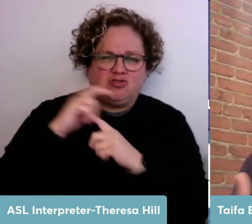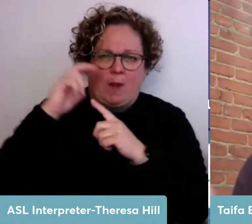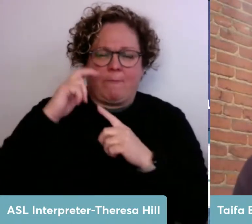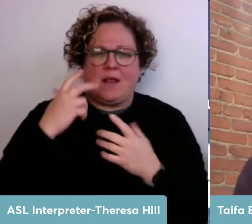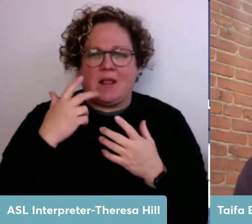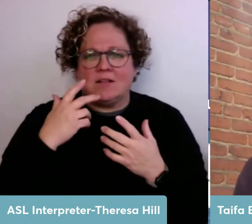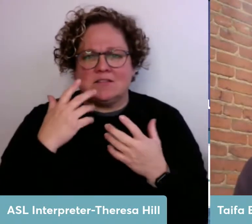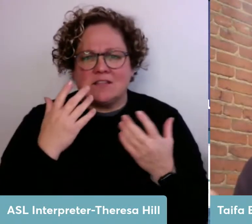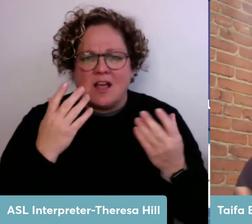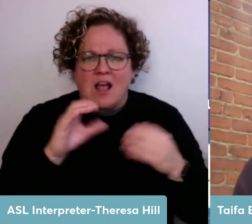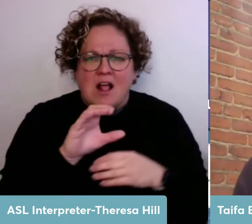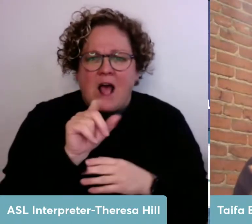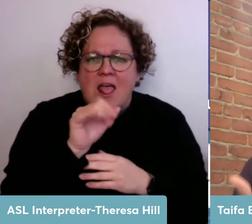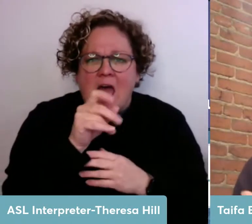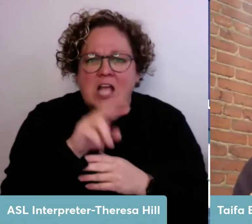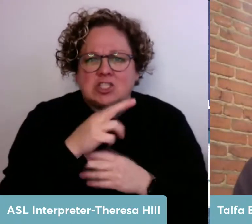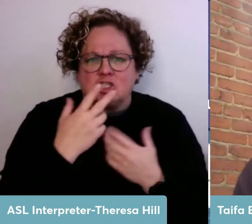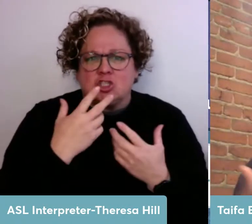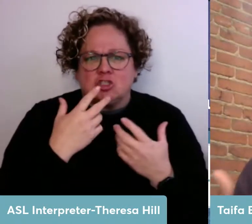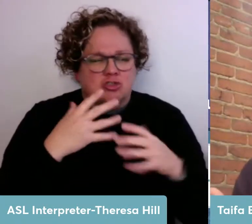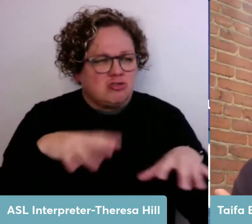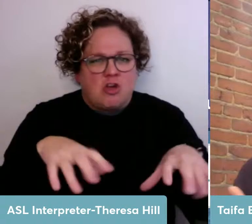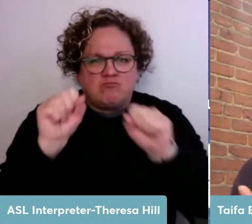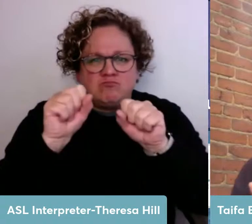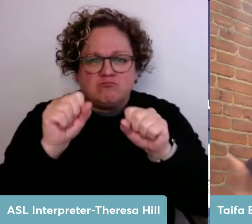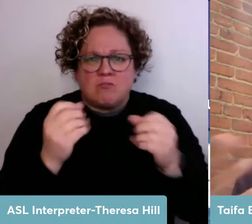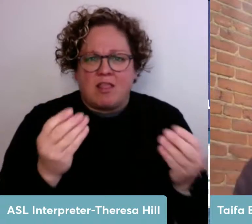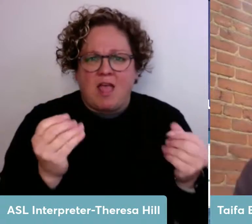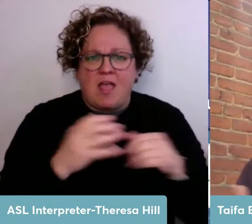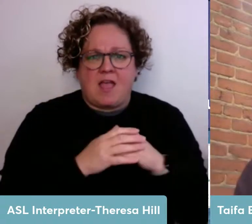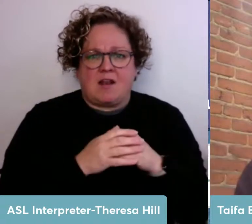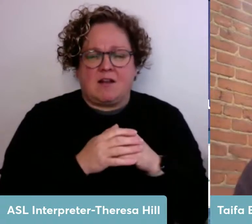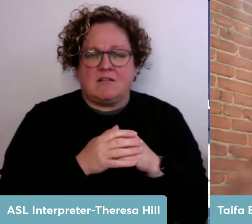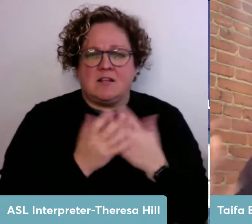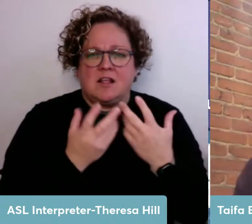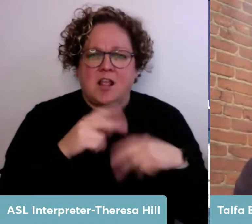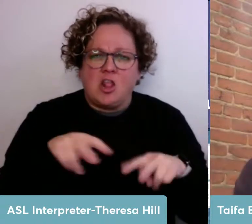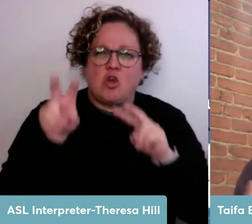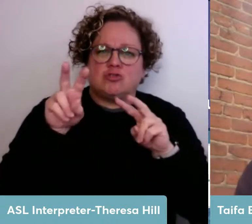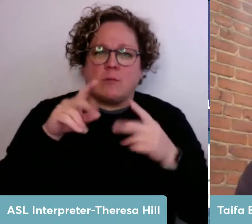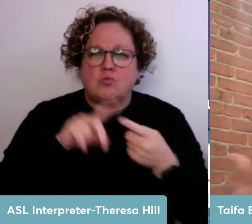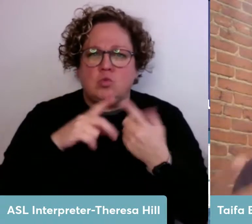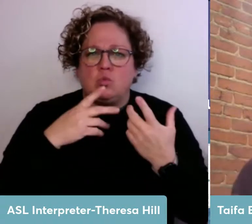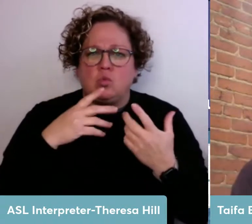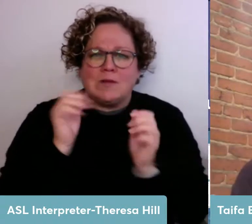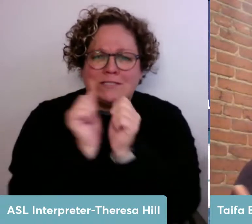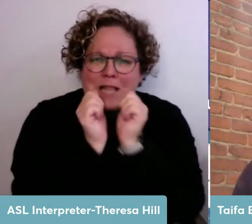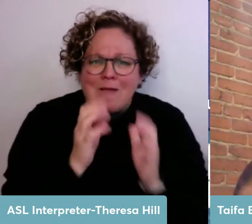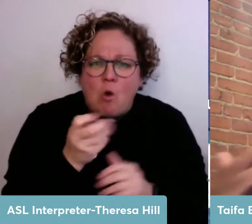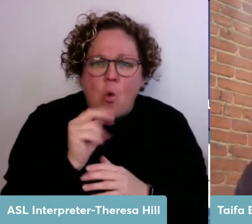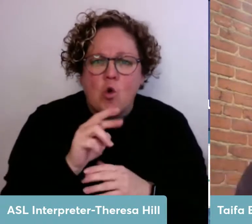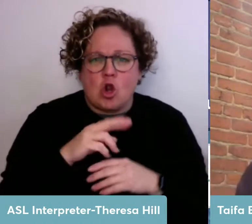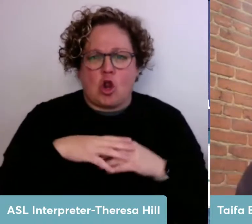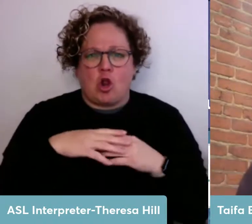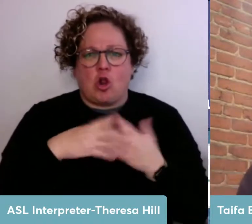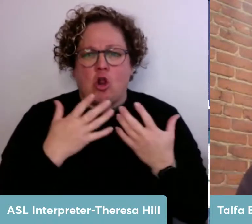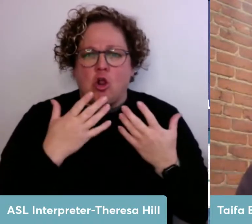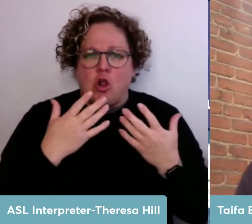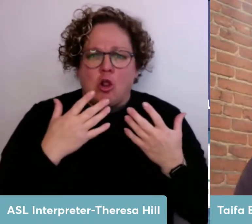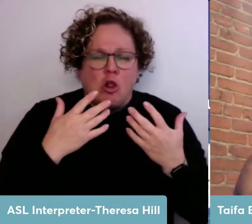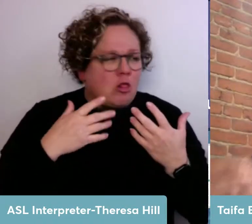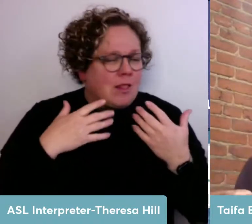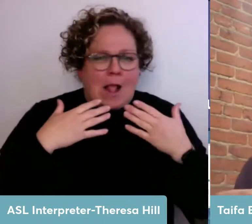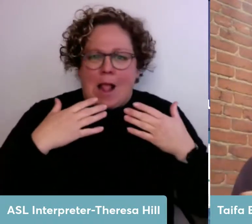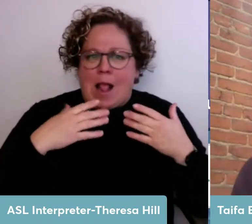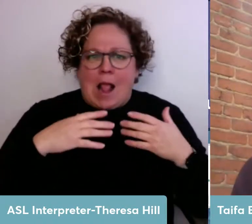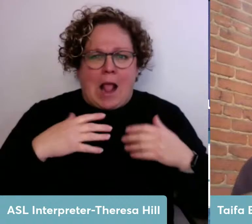or the land thief. It has valued the slave owner, the white skin, the able body, the homeowner, the employer,